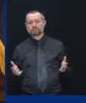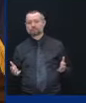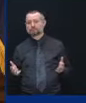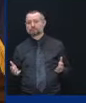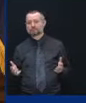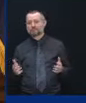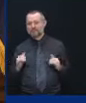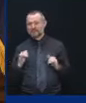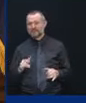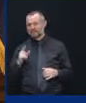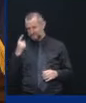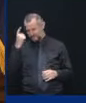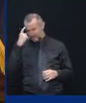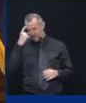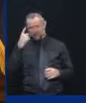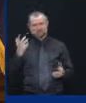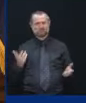intelligent.